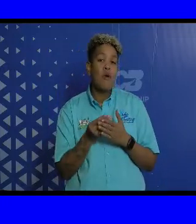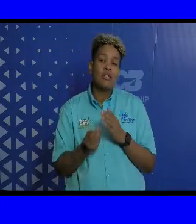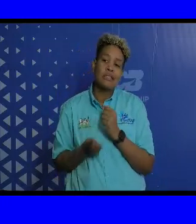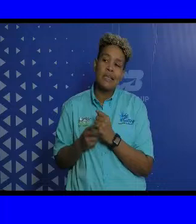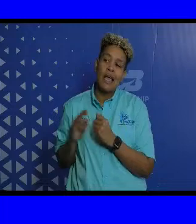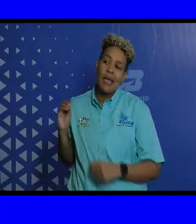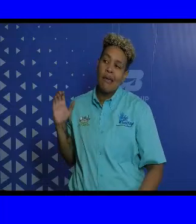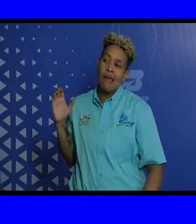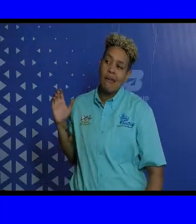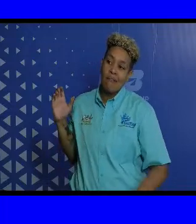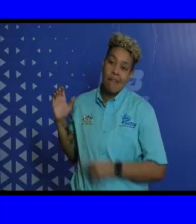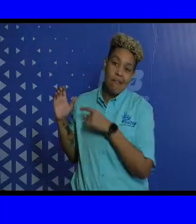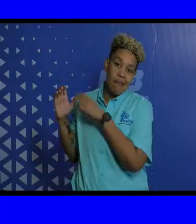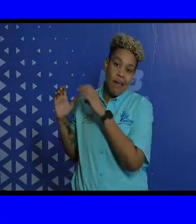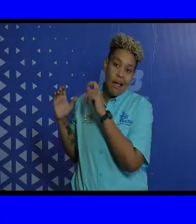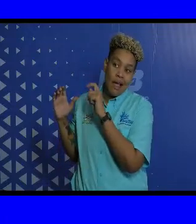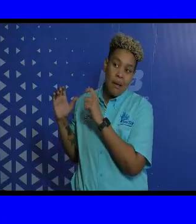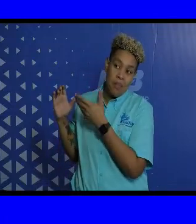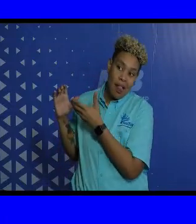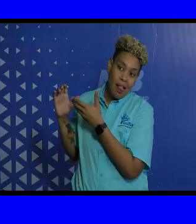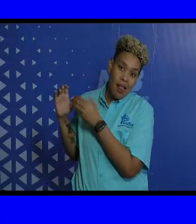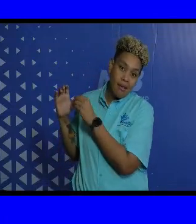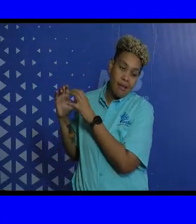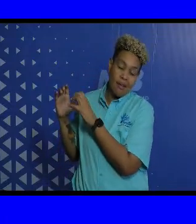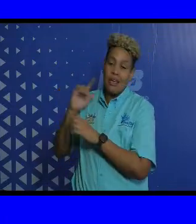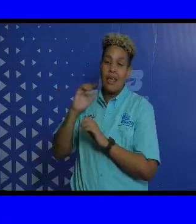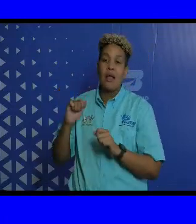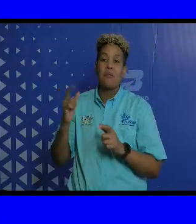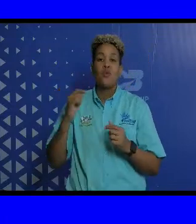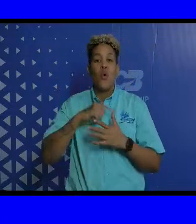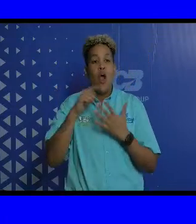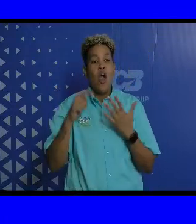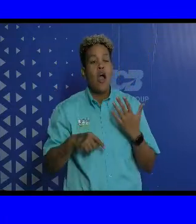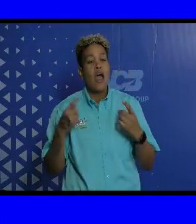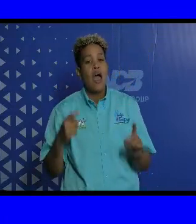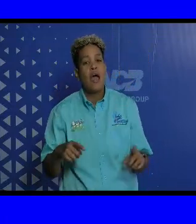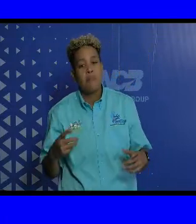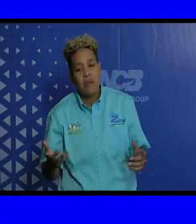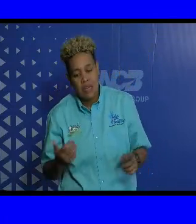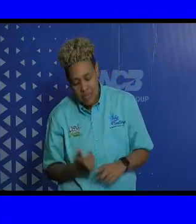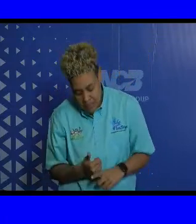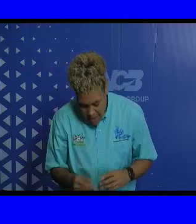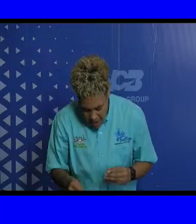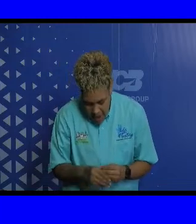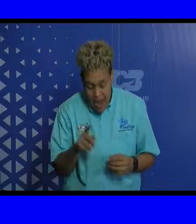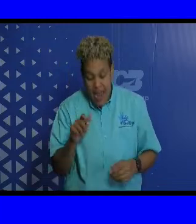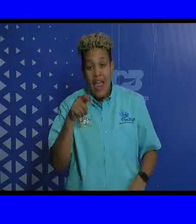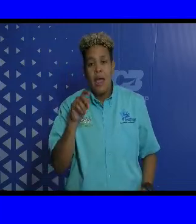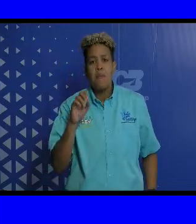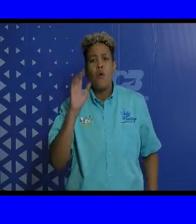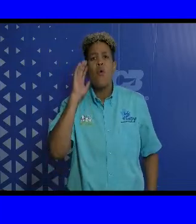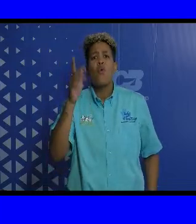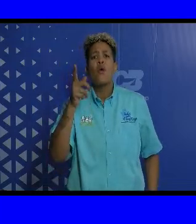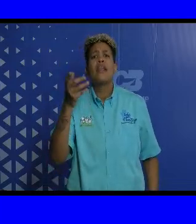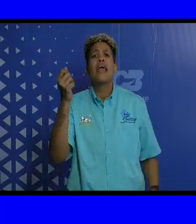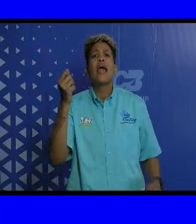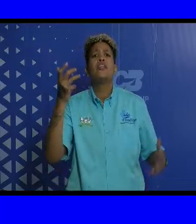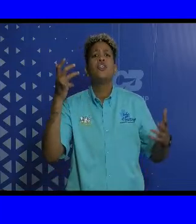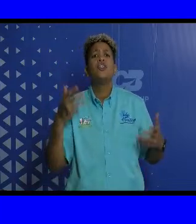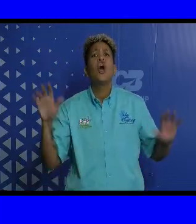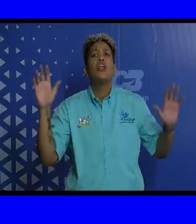reserves that it was able to do all of those items, and the APO will get